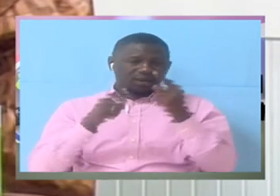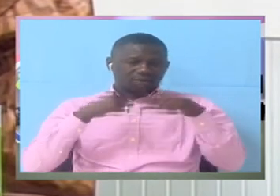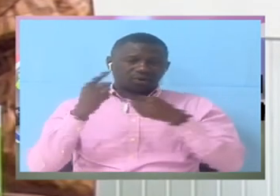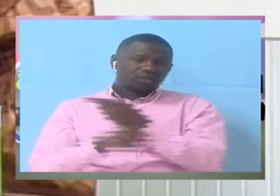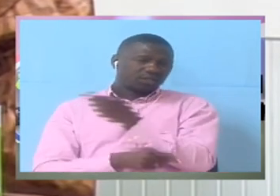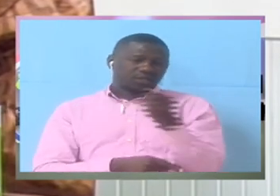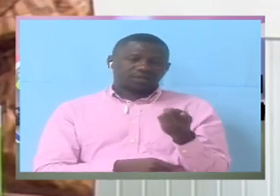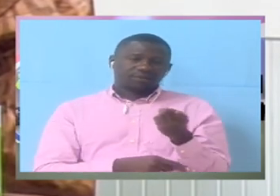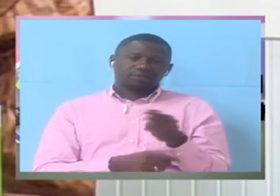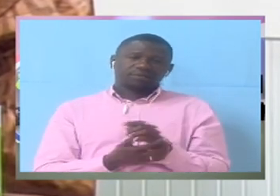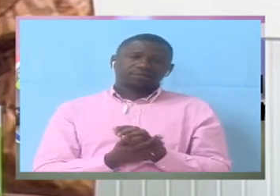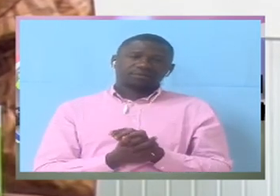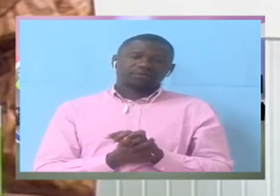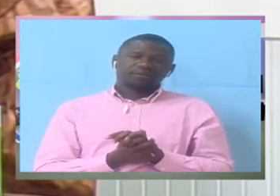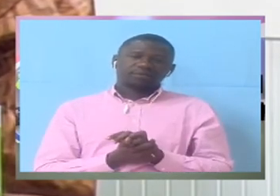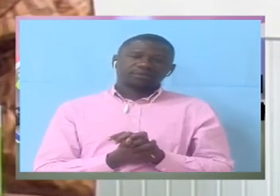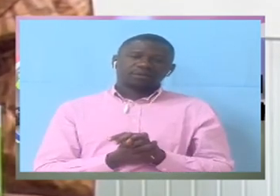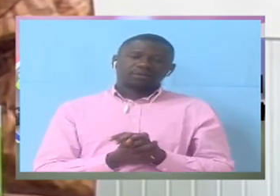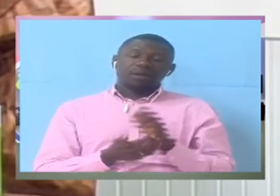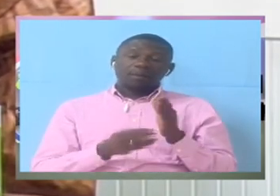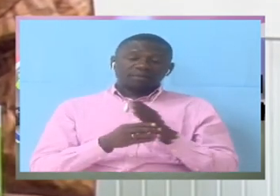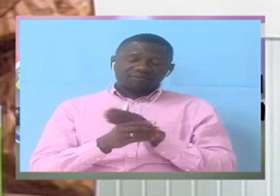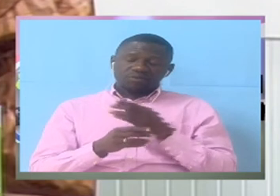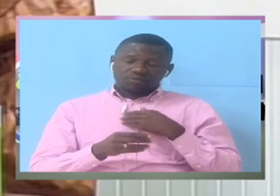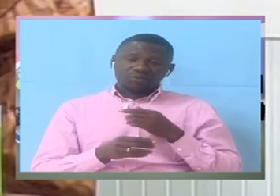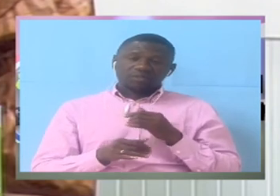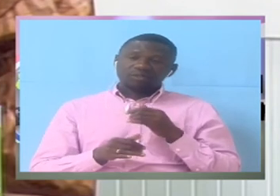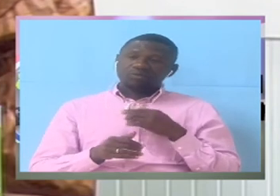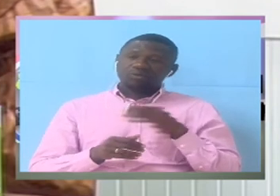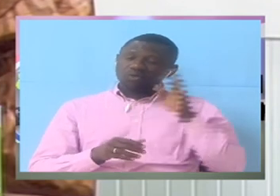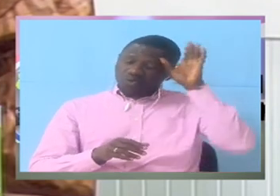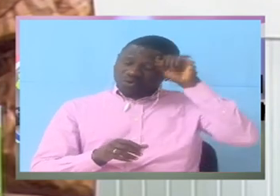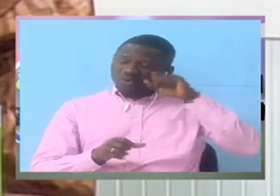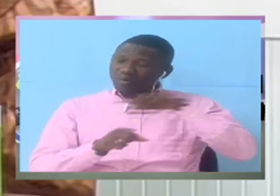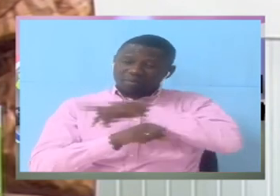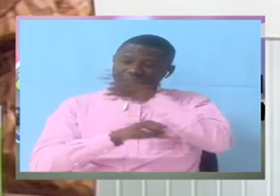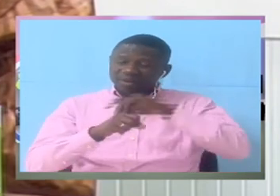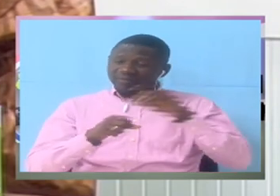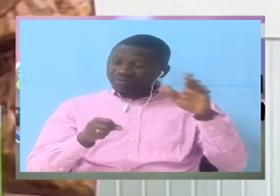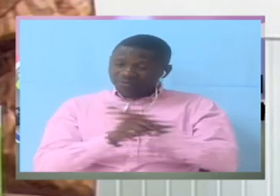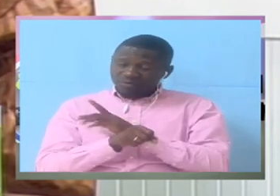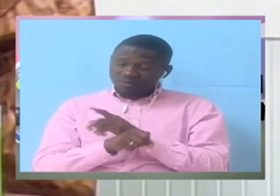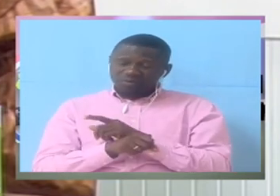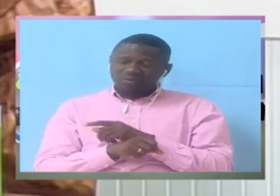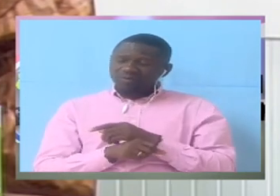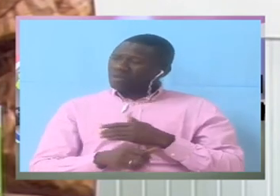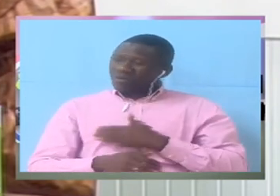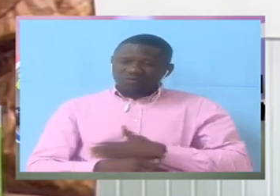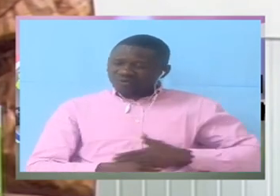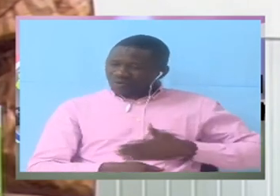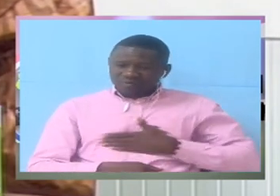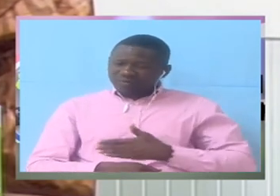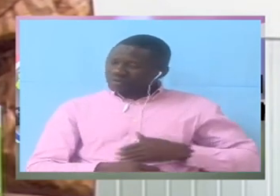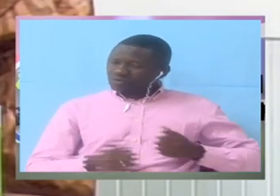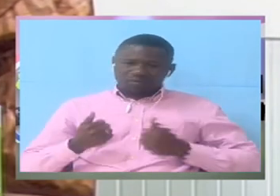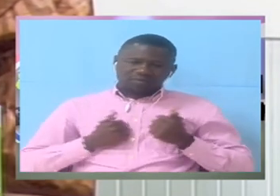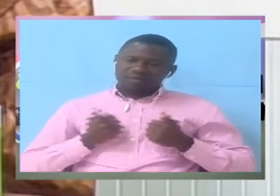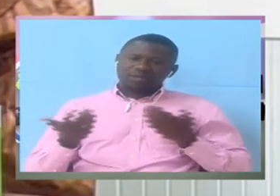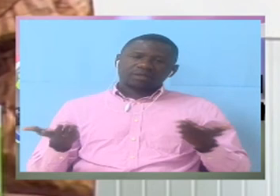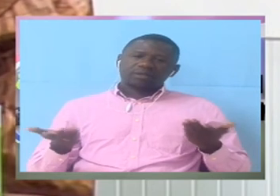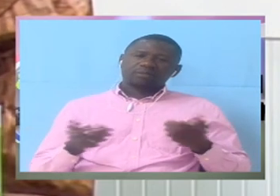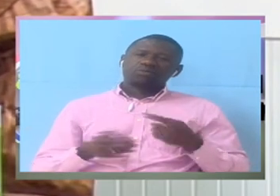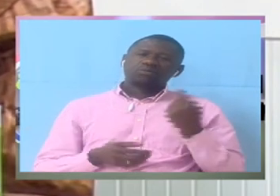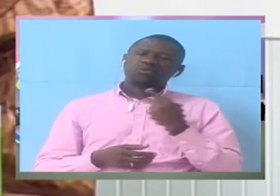about them. Before we came to know about the place, we were nearly killed by hunger.